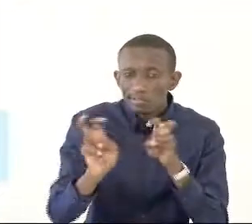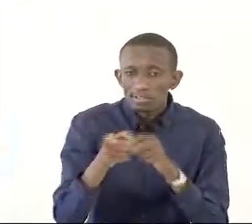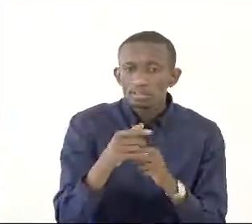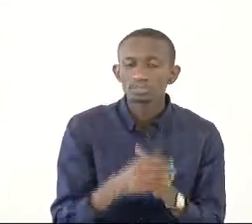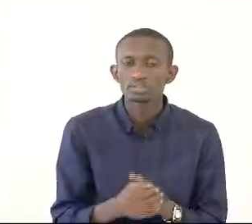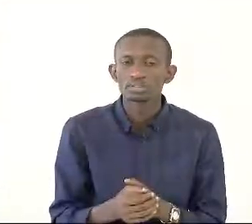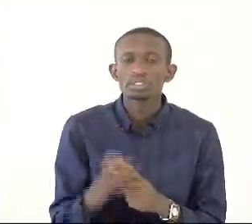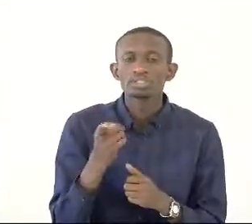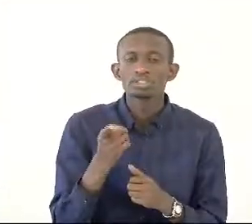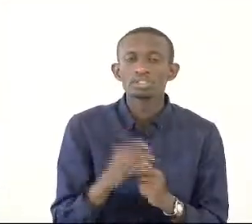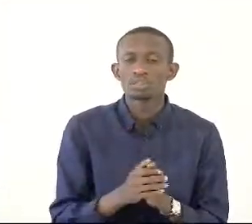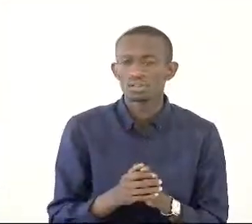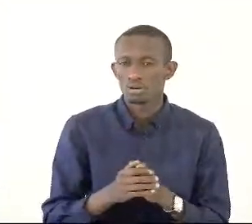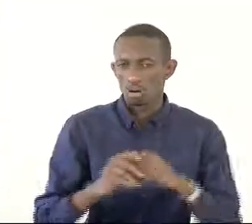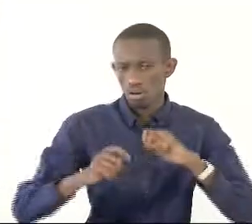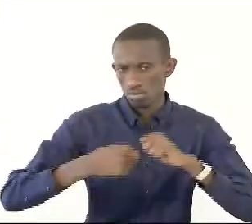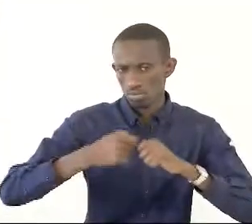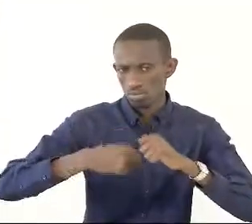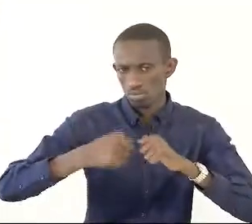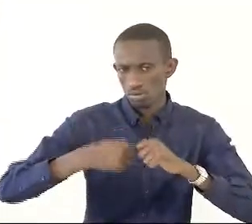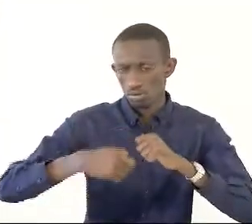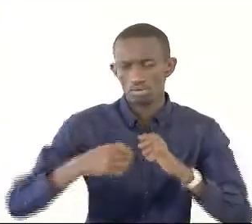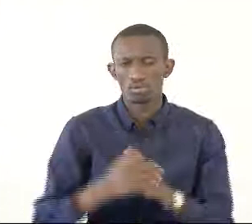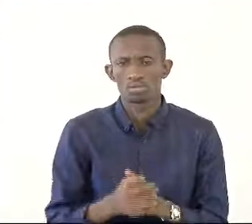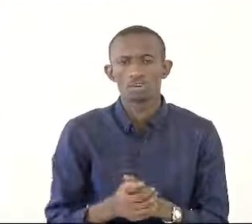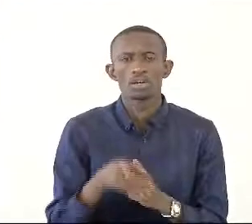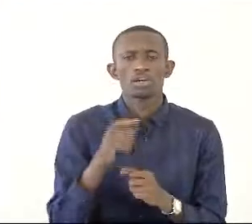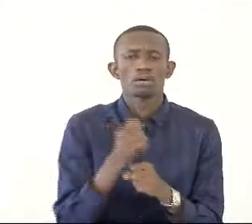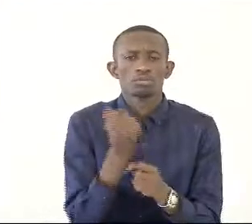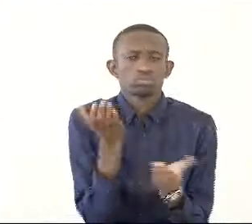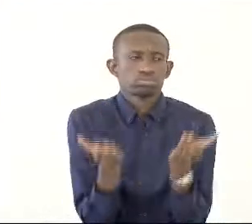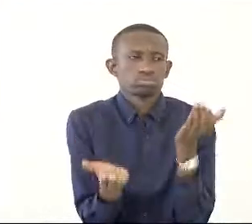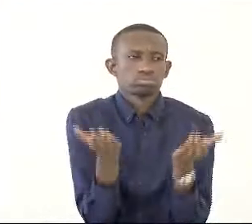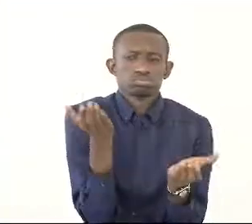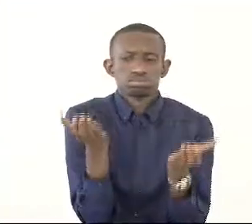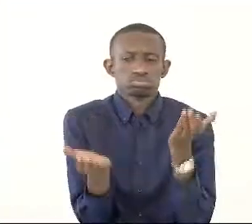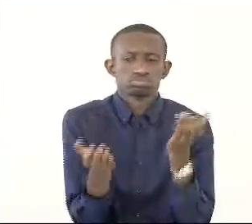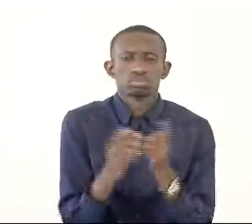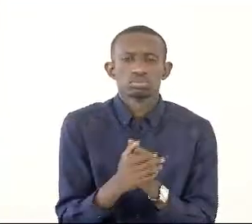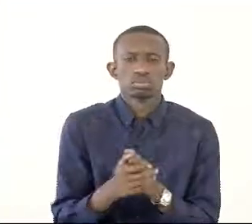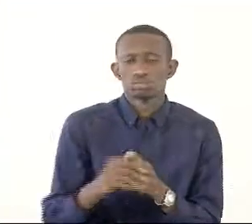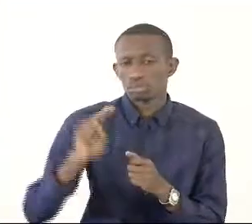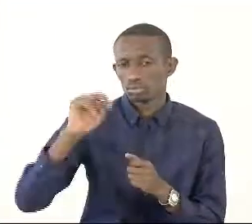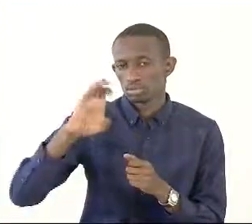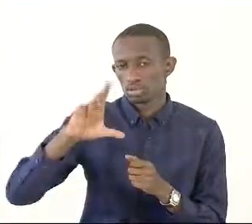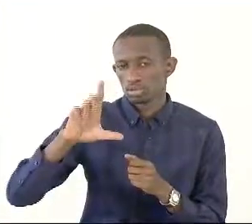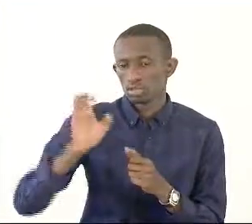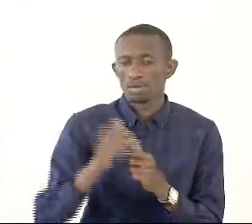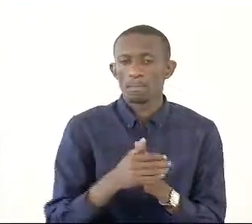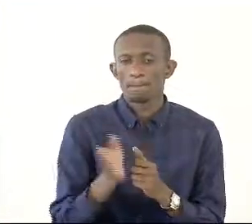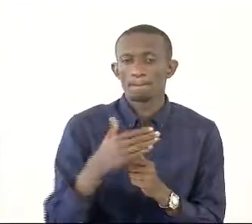this is the device here. So for measuring nuclear radiation, okay, for measuring